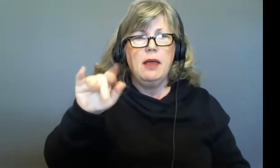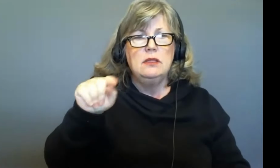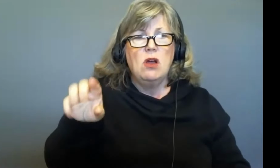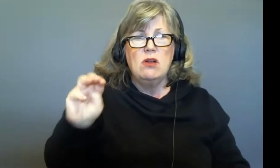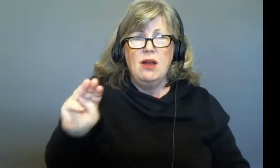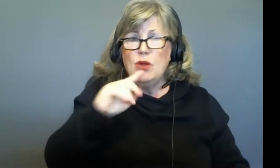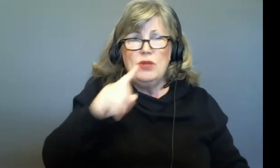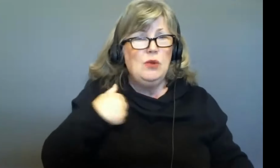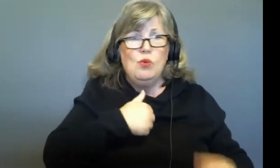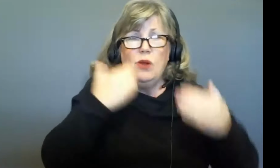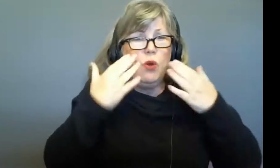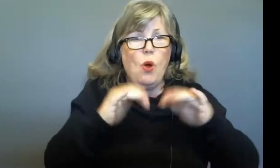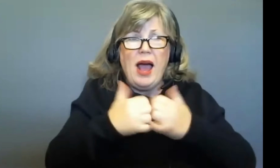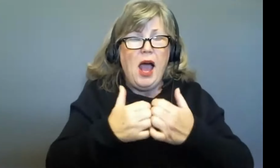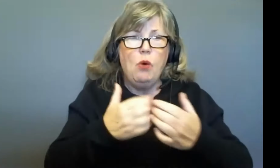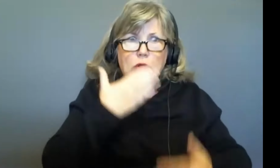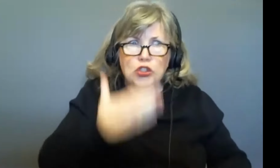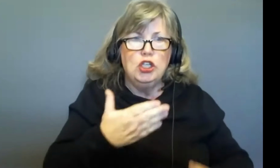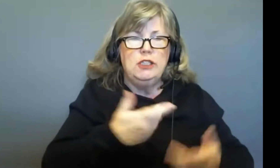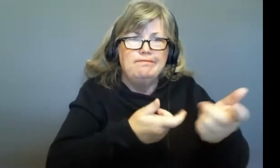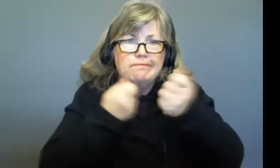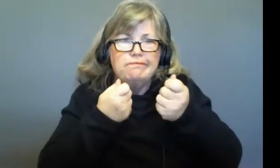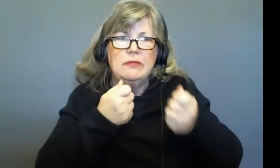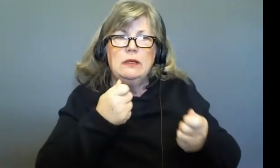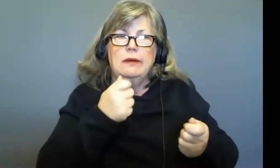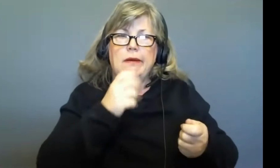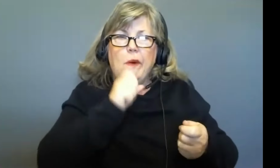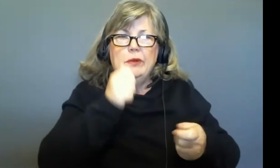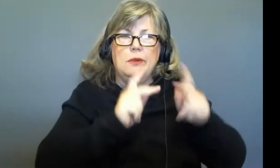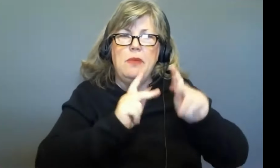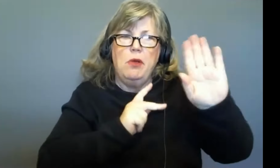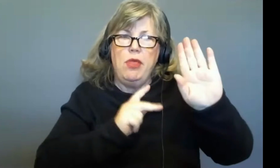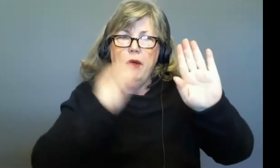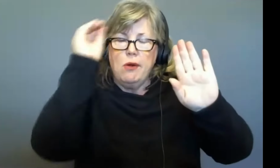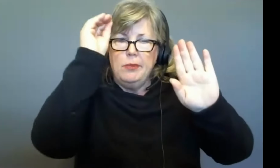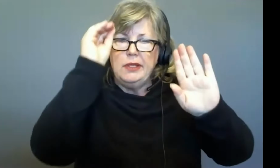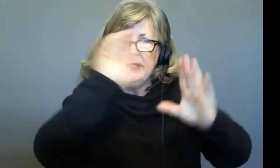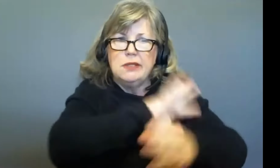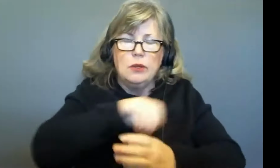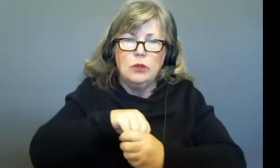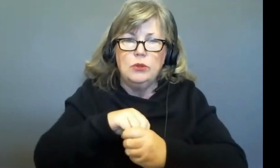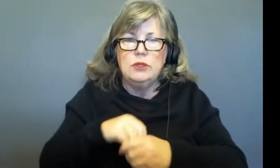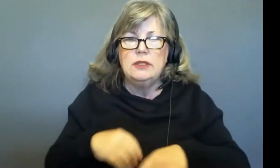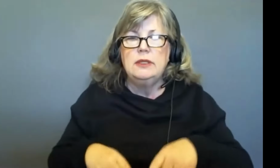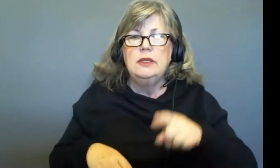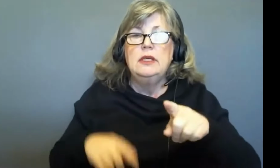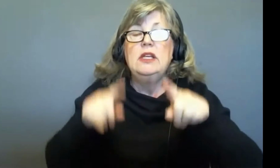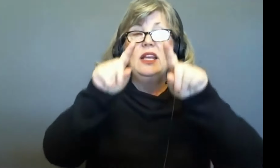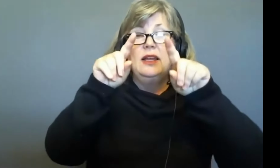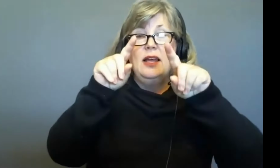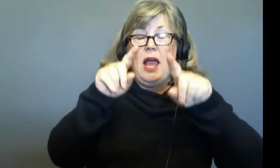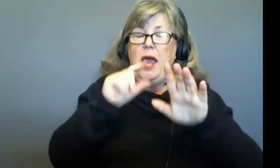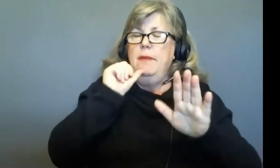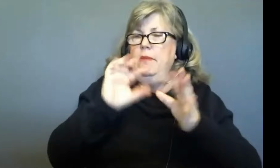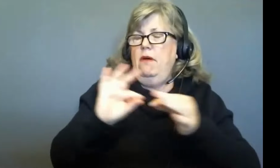Thank you. And yes, I'll say this again, the slides that you saw at the start of this presentation are going to be made available